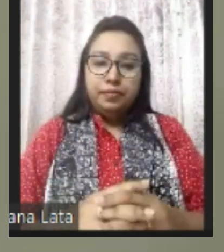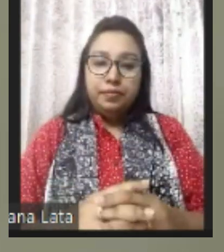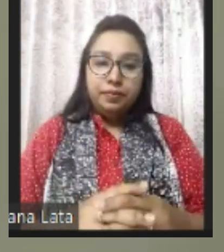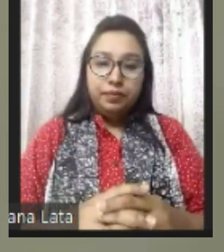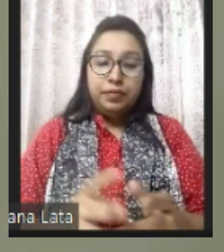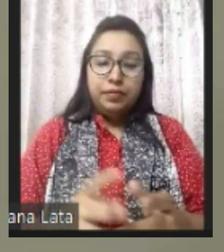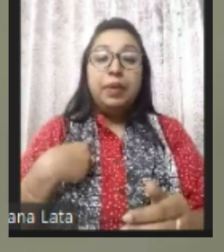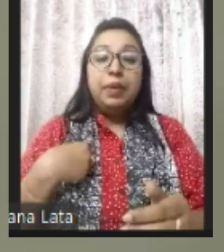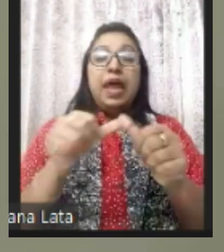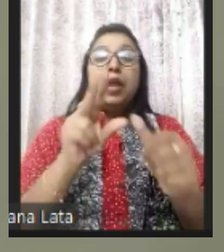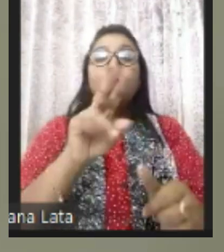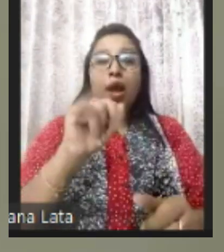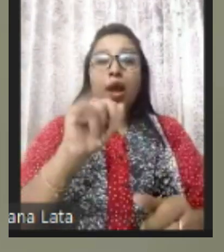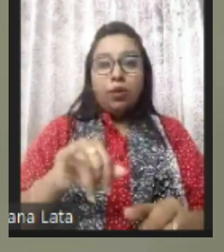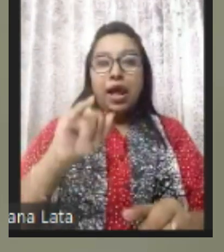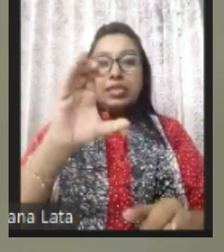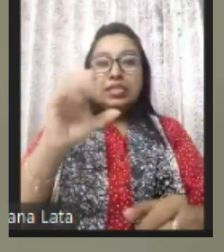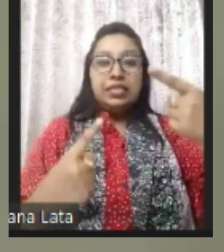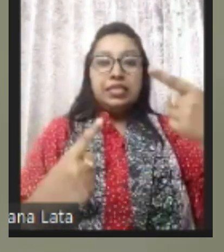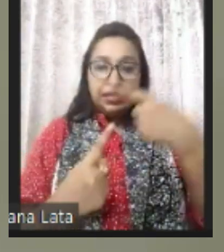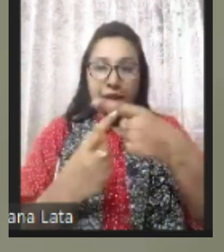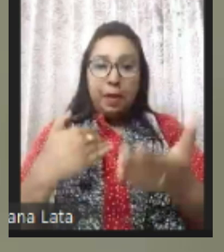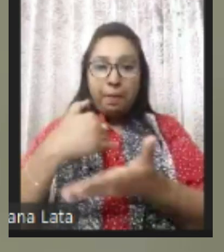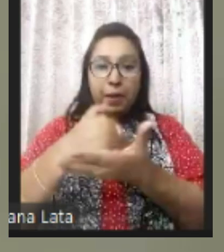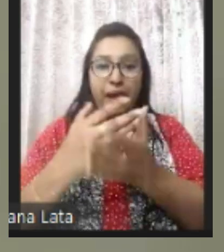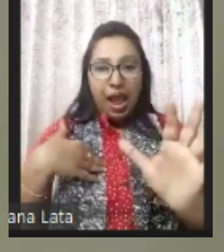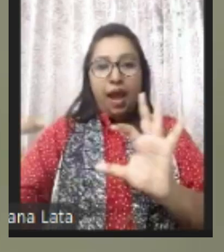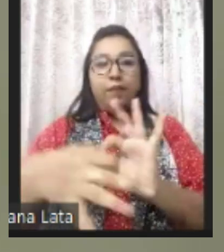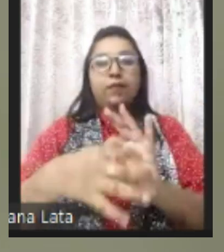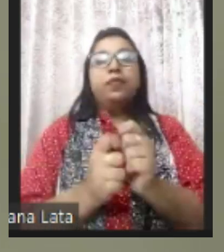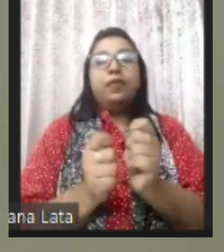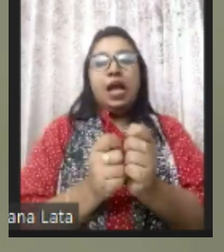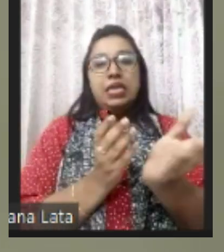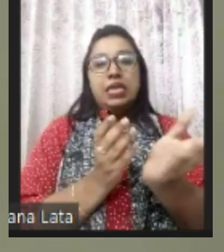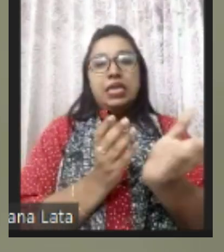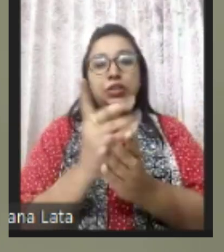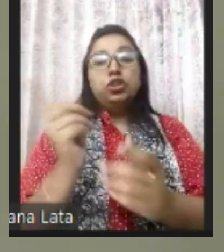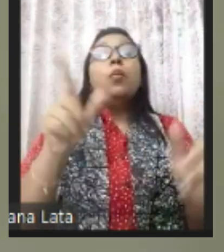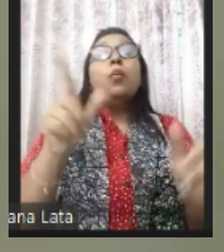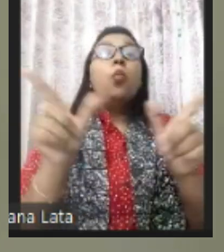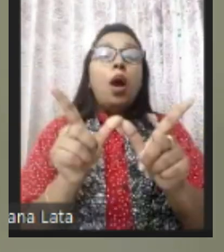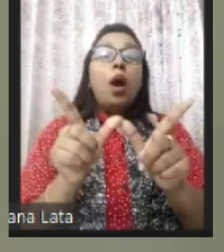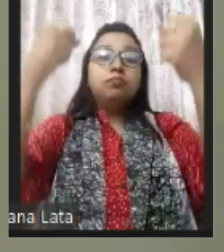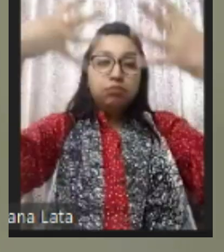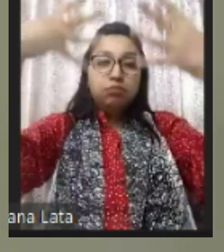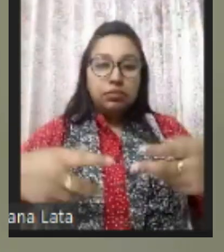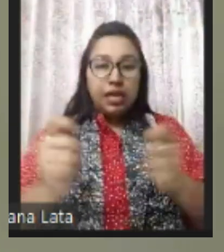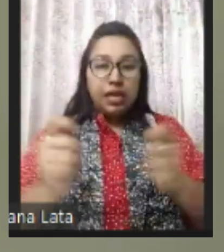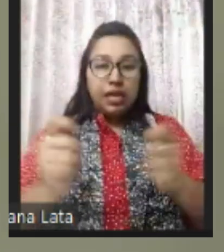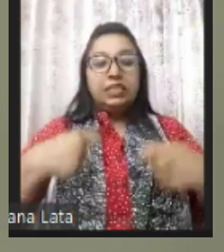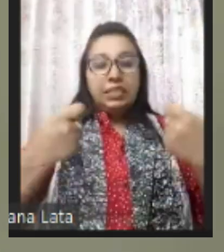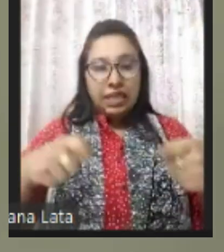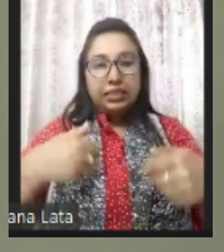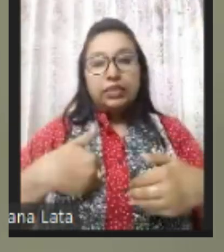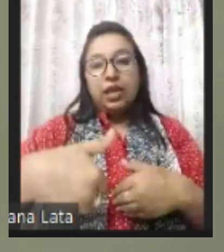the web services and apps are accessible. So we're making that influence. The second important thing